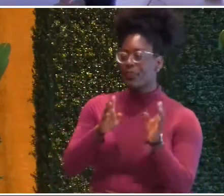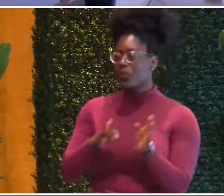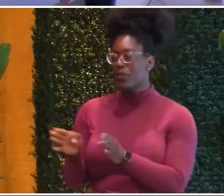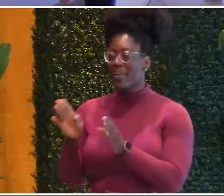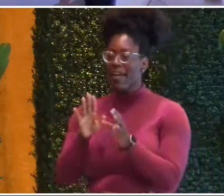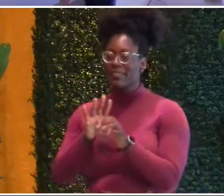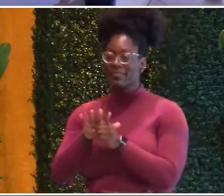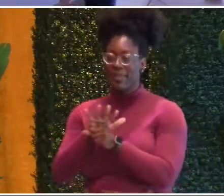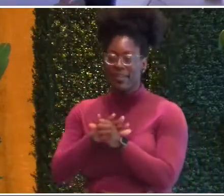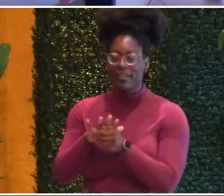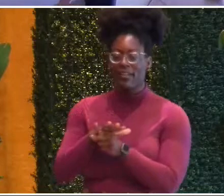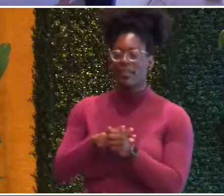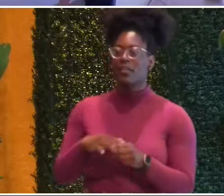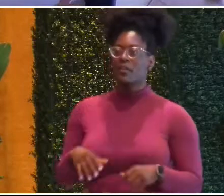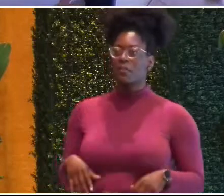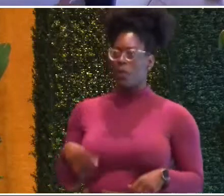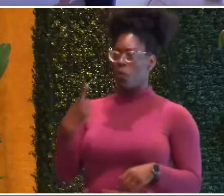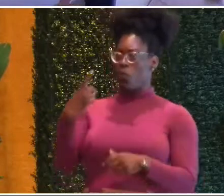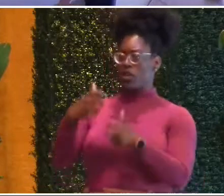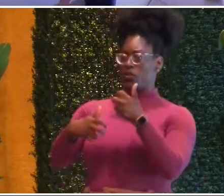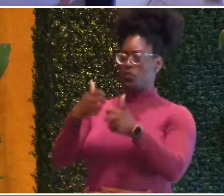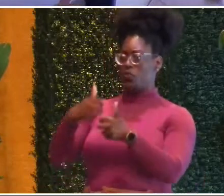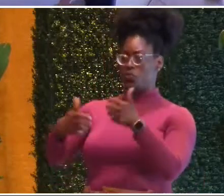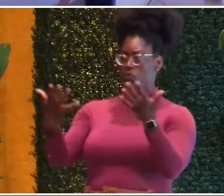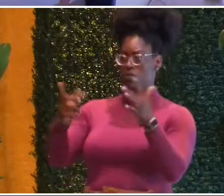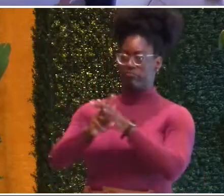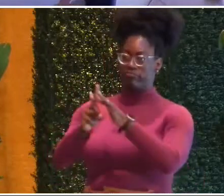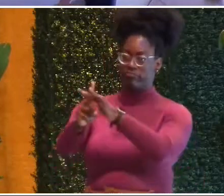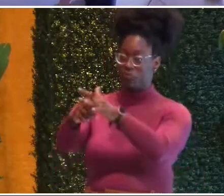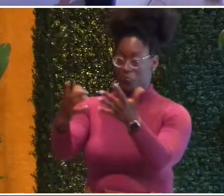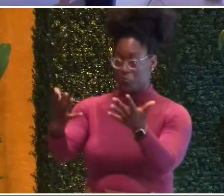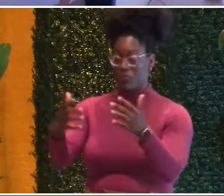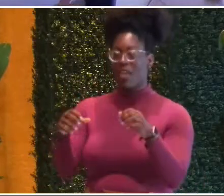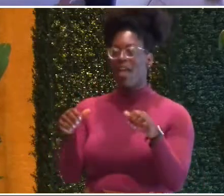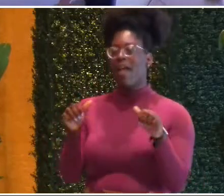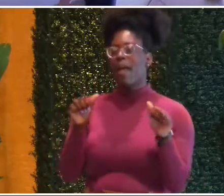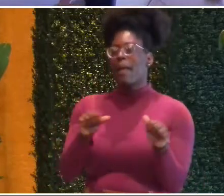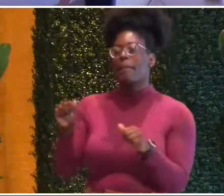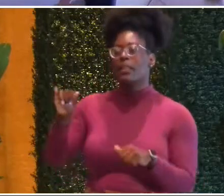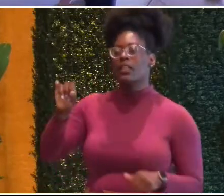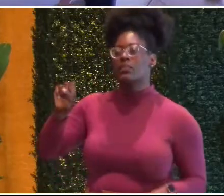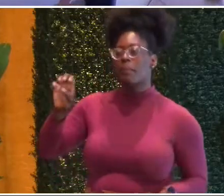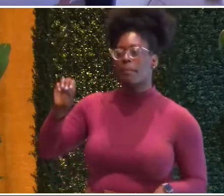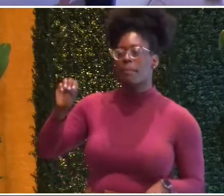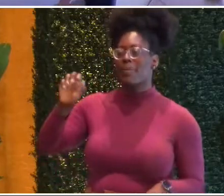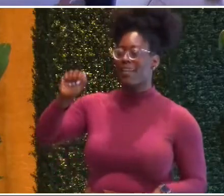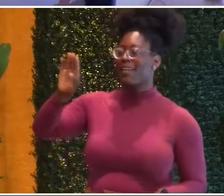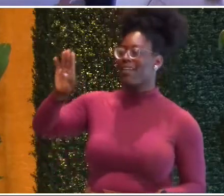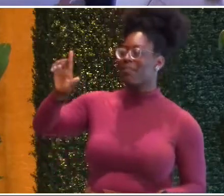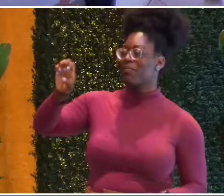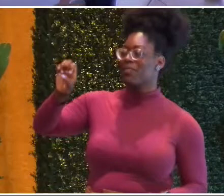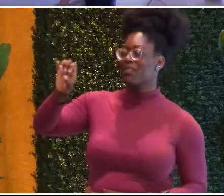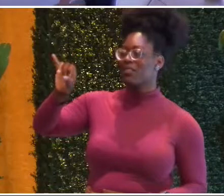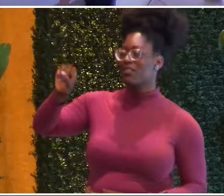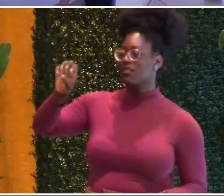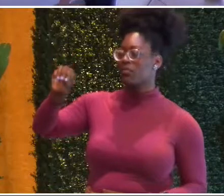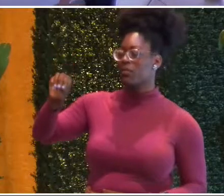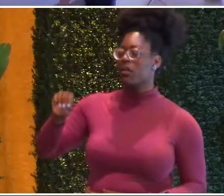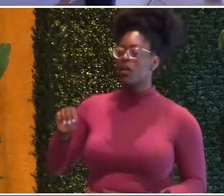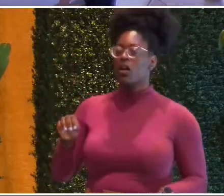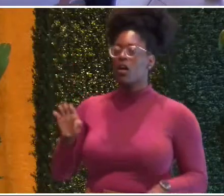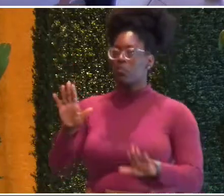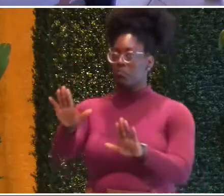issues is ableism. And to be clear, before I start, I do not mean this event here. This is one of the